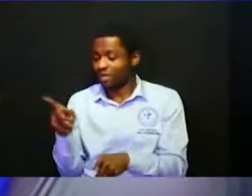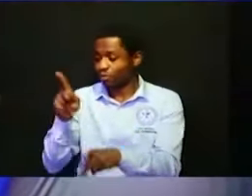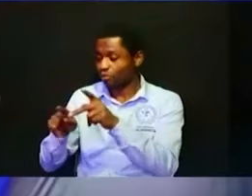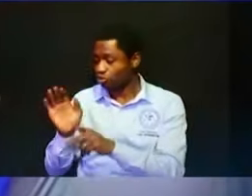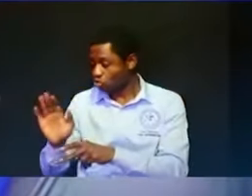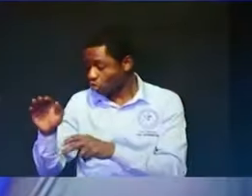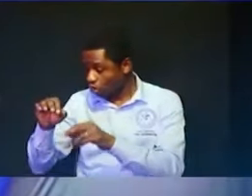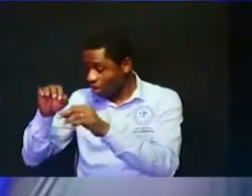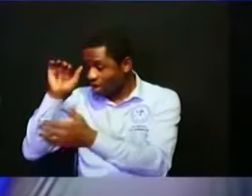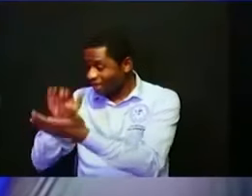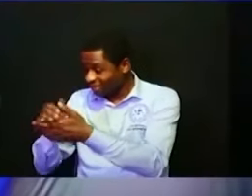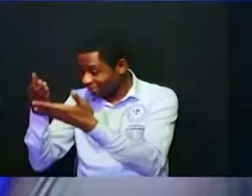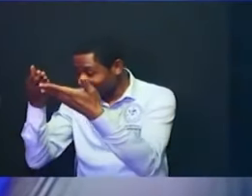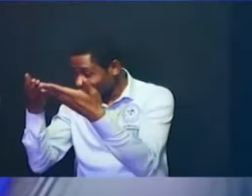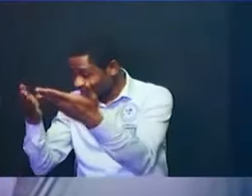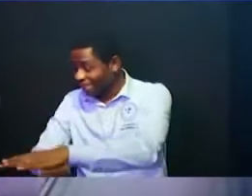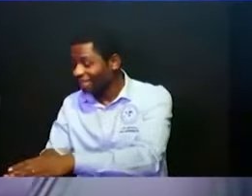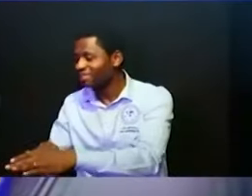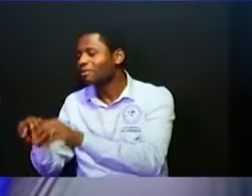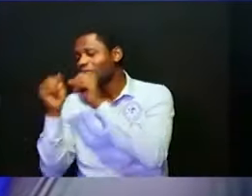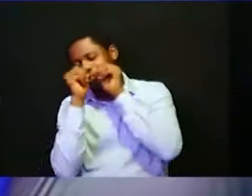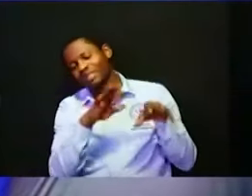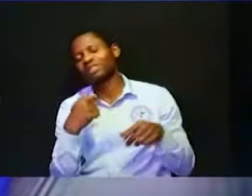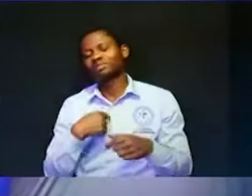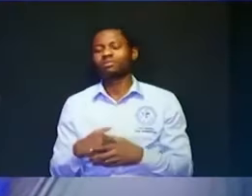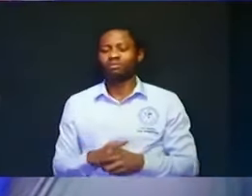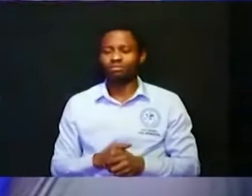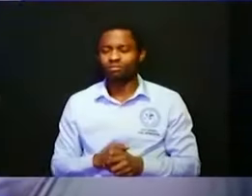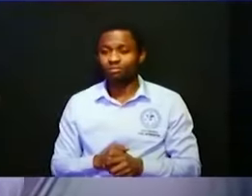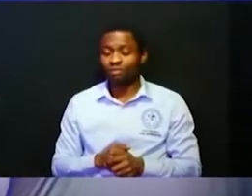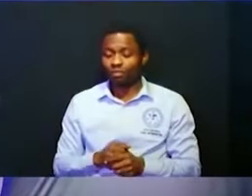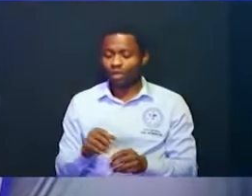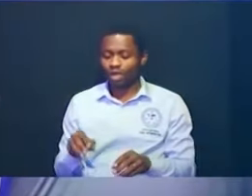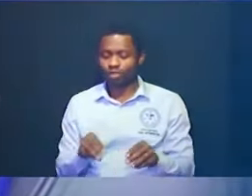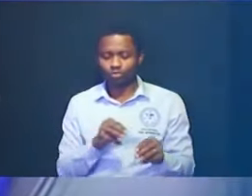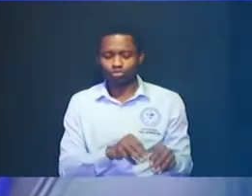oba kunafo nya abotoyem. I put on righteousness as my clothing.